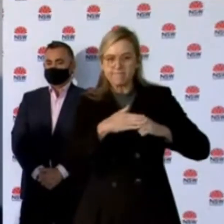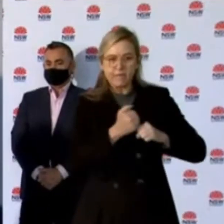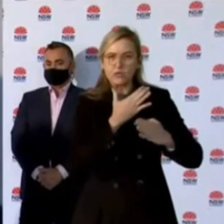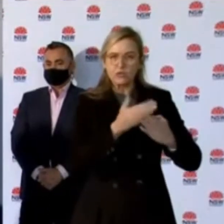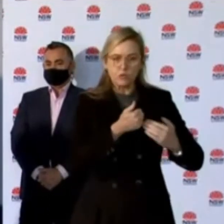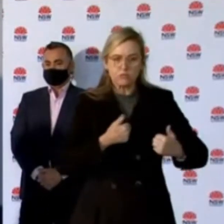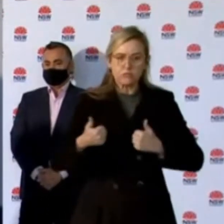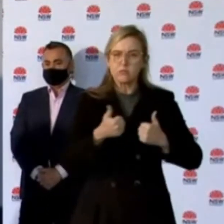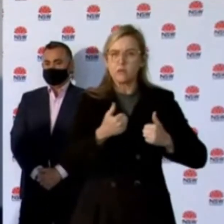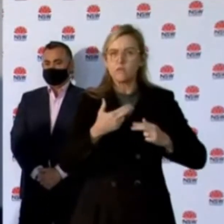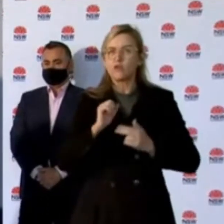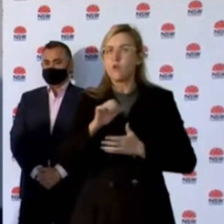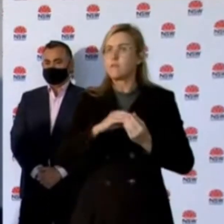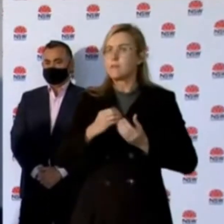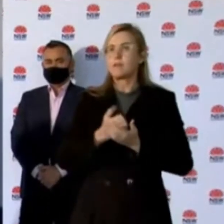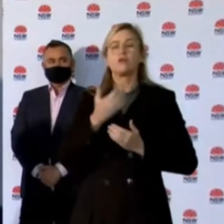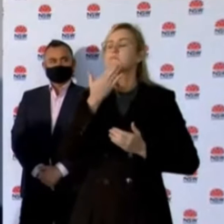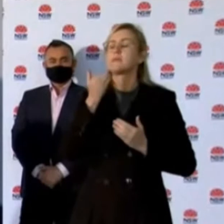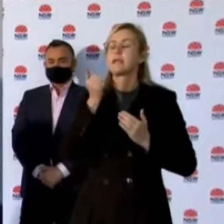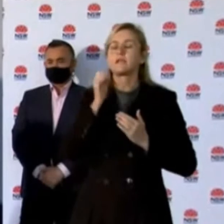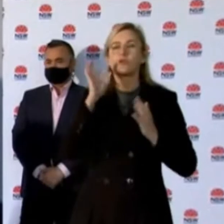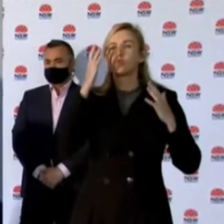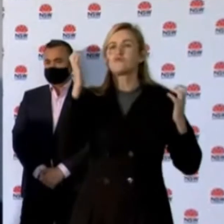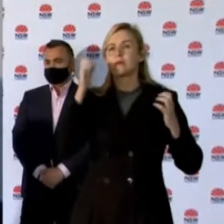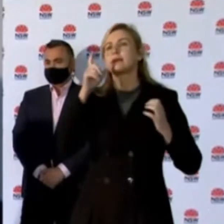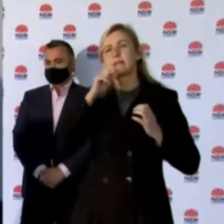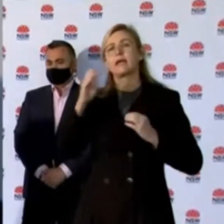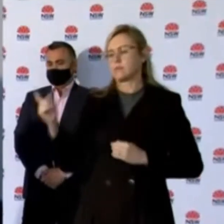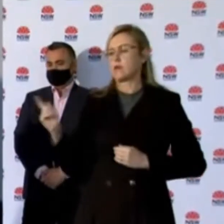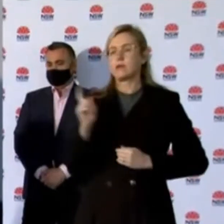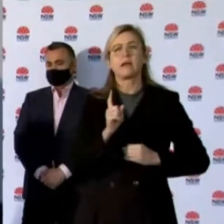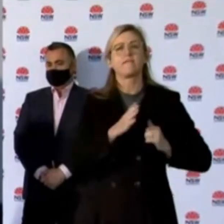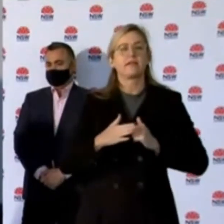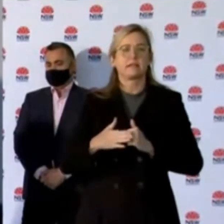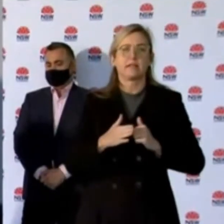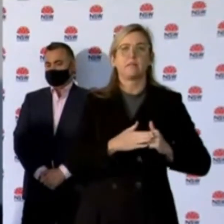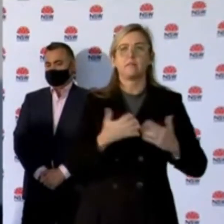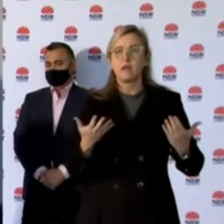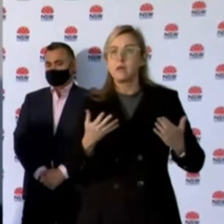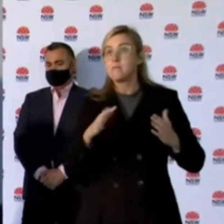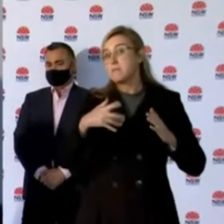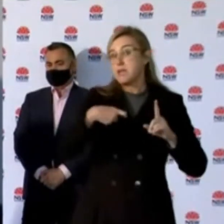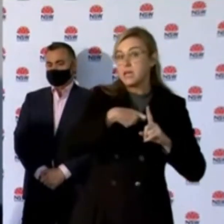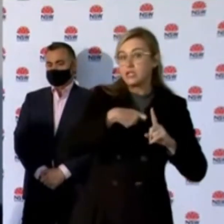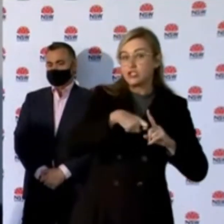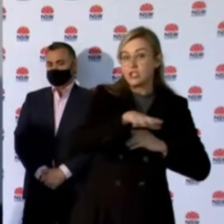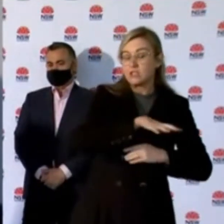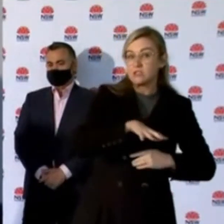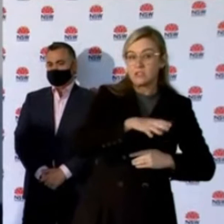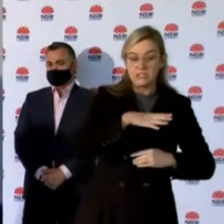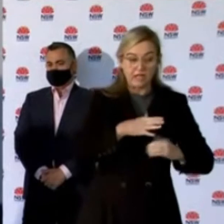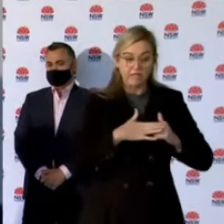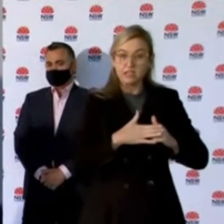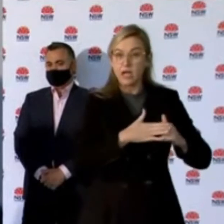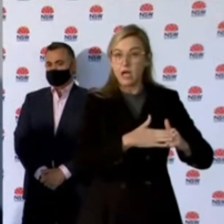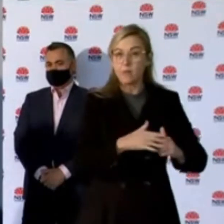of your family, please don't stress. You will be able to have that fixed. Whether it's a kitchen area or whether it's